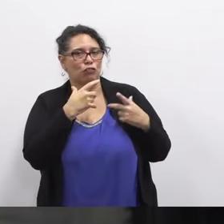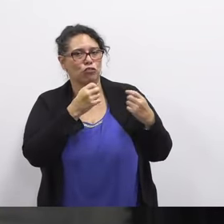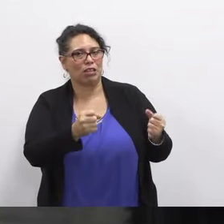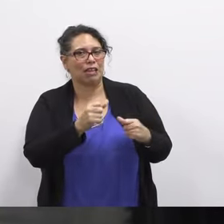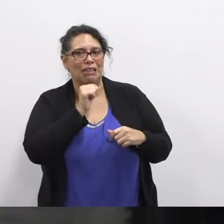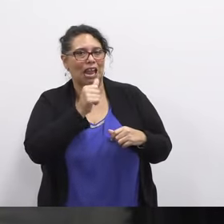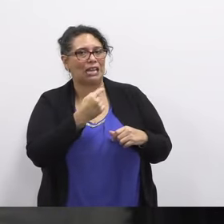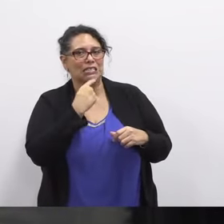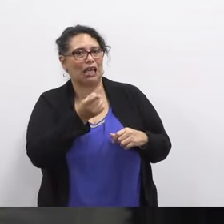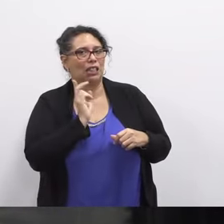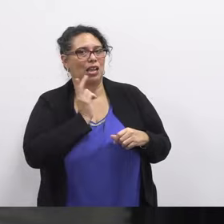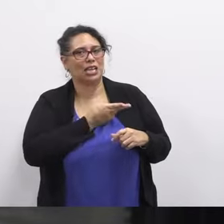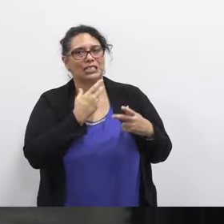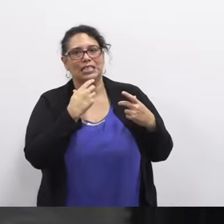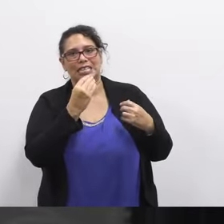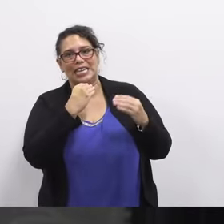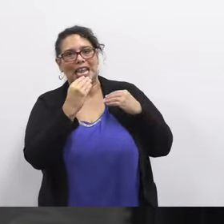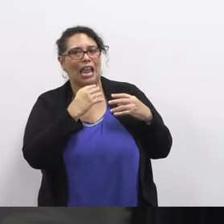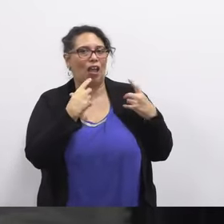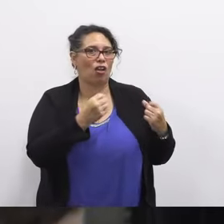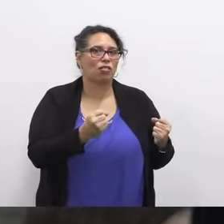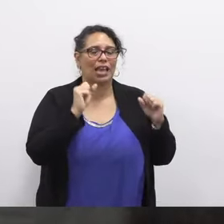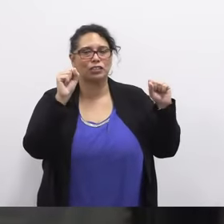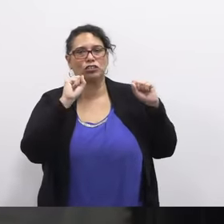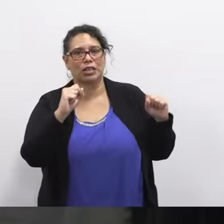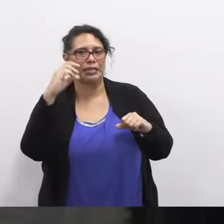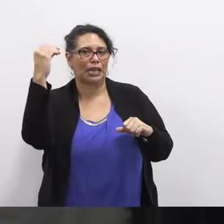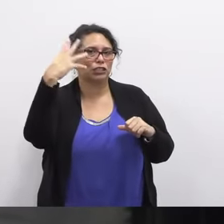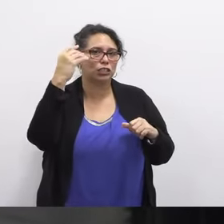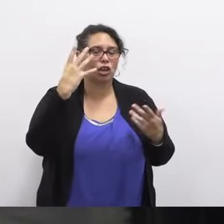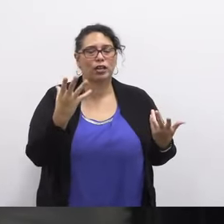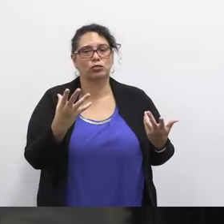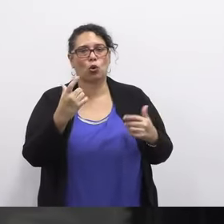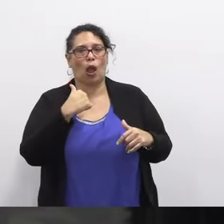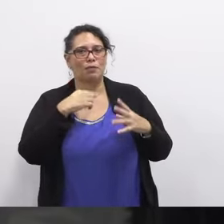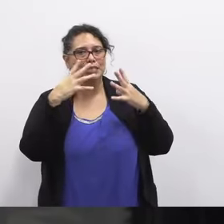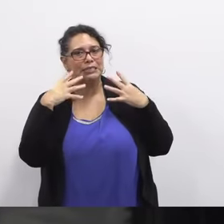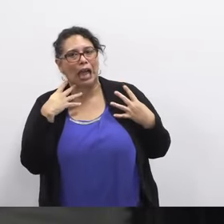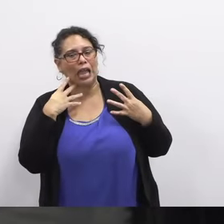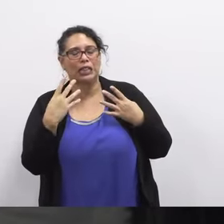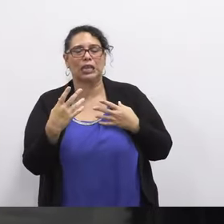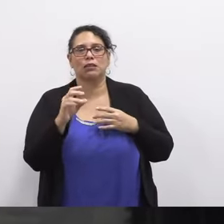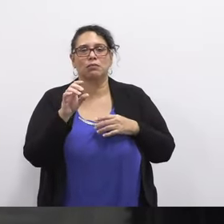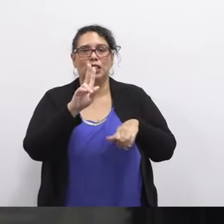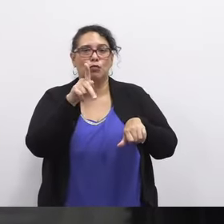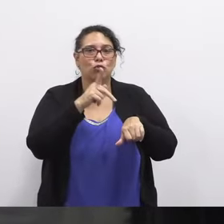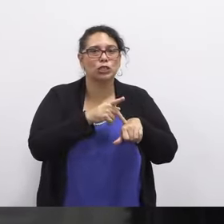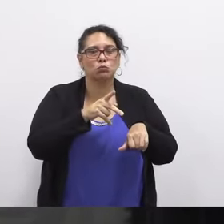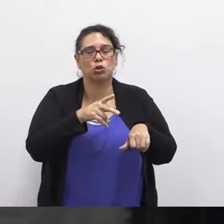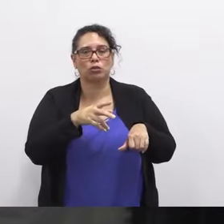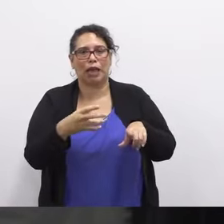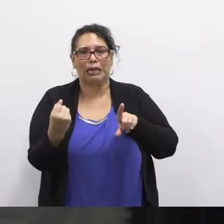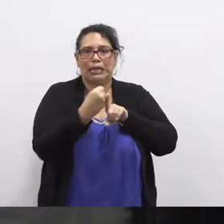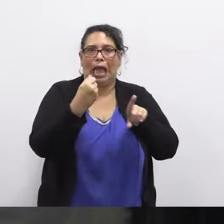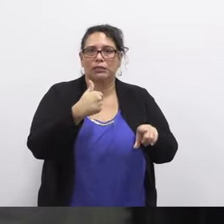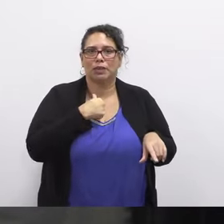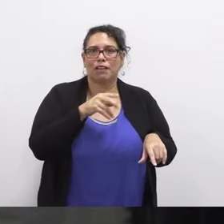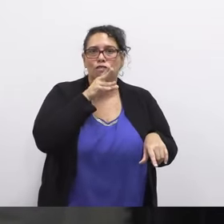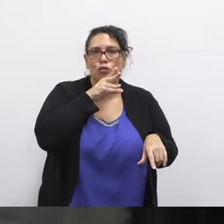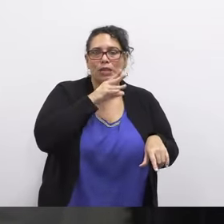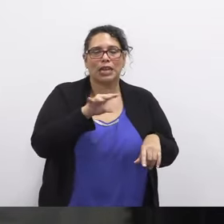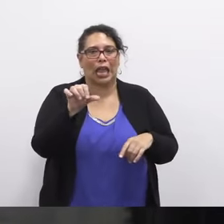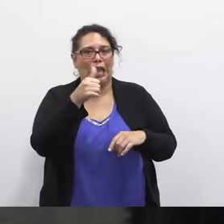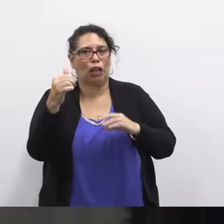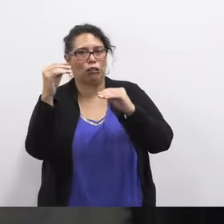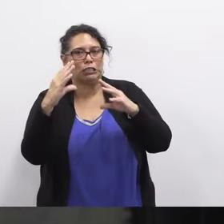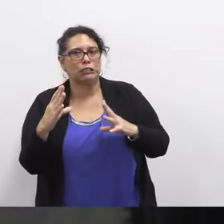eat healthy or to exercise and to get lots of sunshine. So I've been sadly attacked by my principal verbally and some colleagues